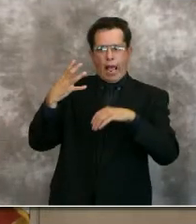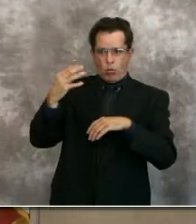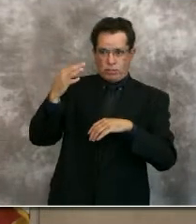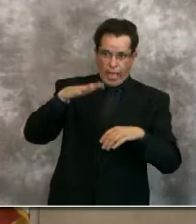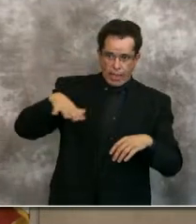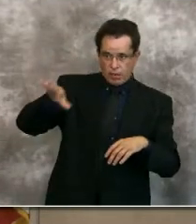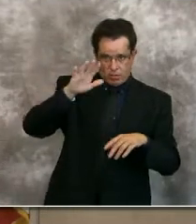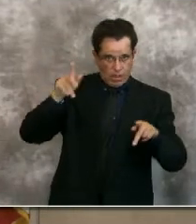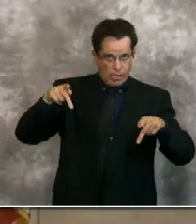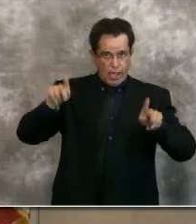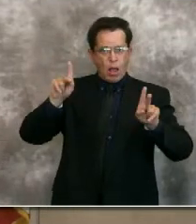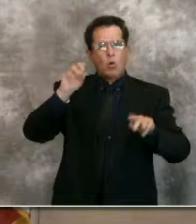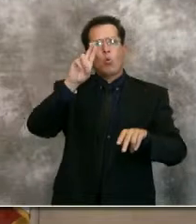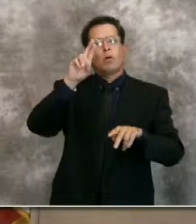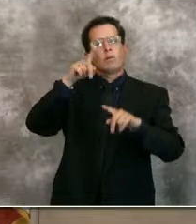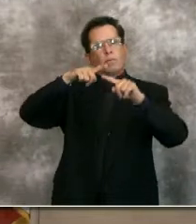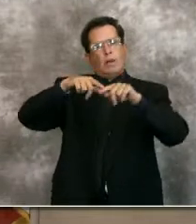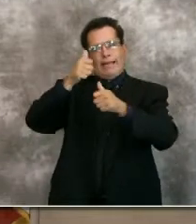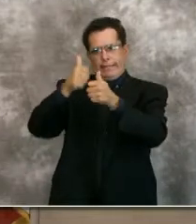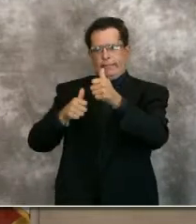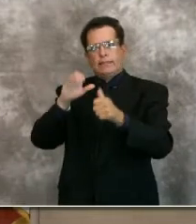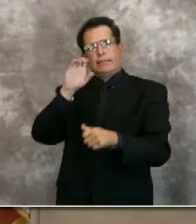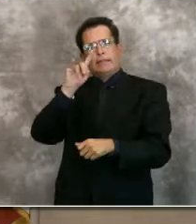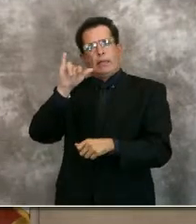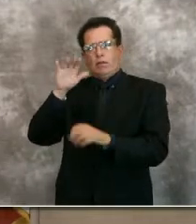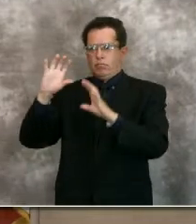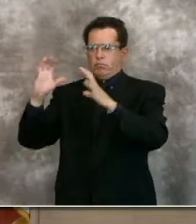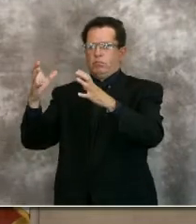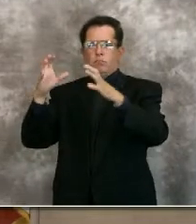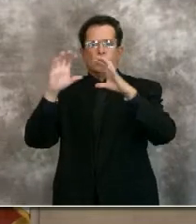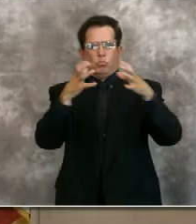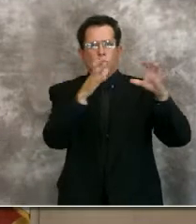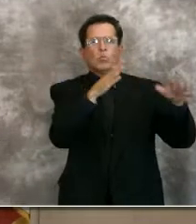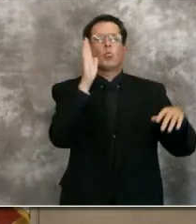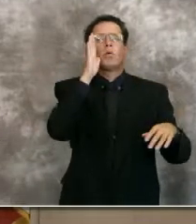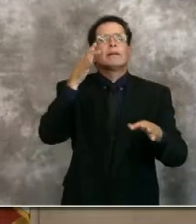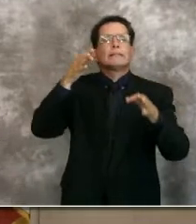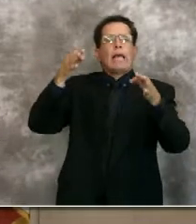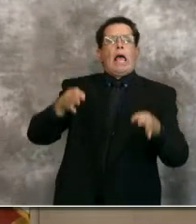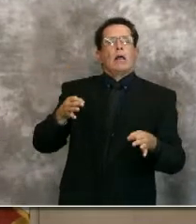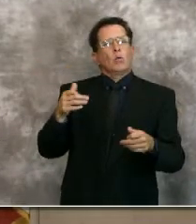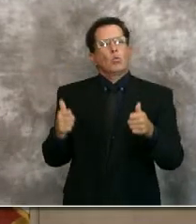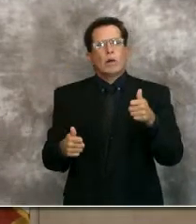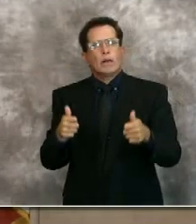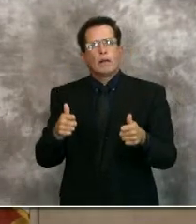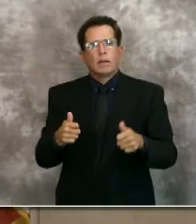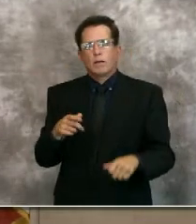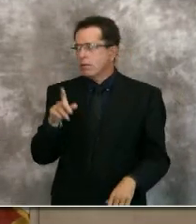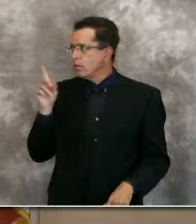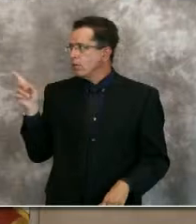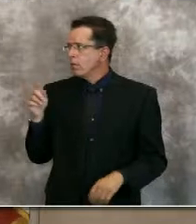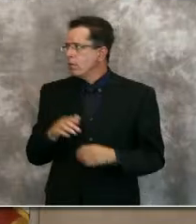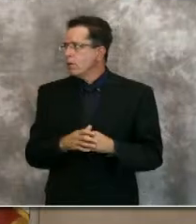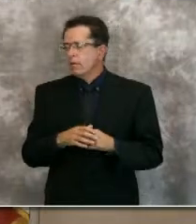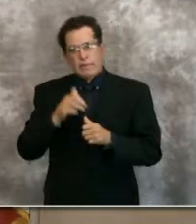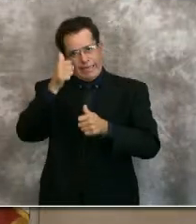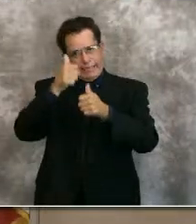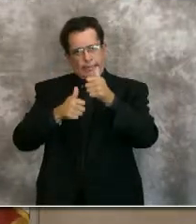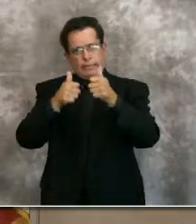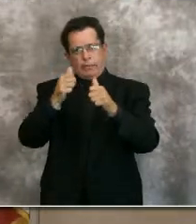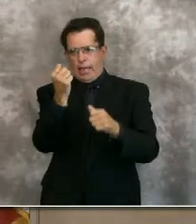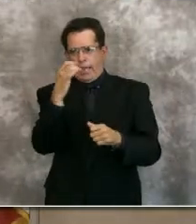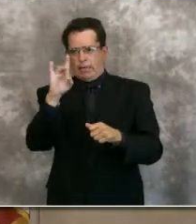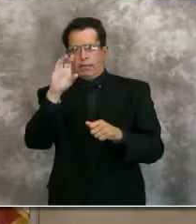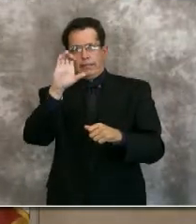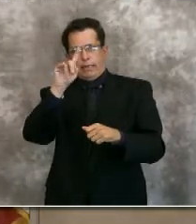it be up to each city to decide on whether they want to waive permits? Each of the 18 incorporated cities in San